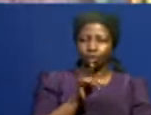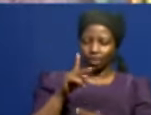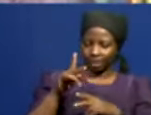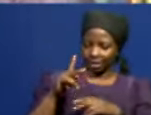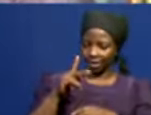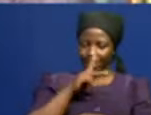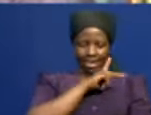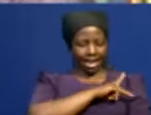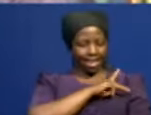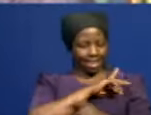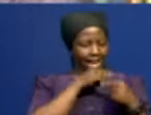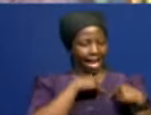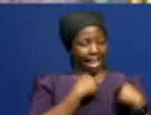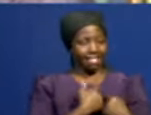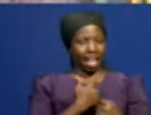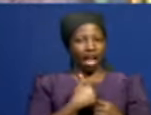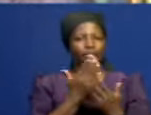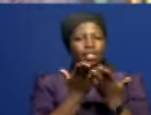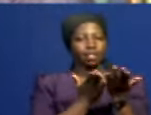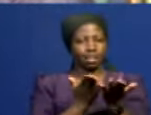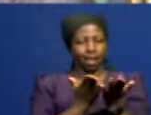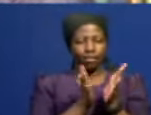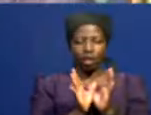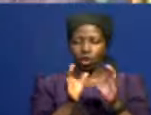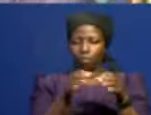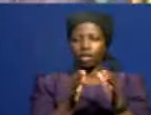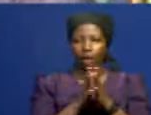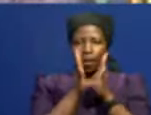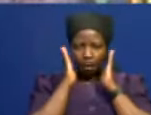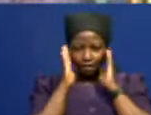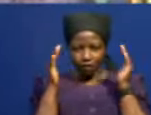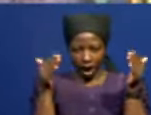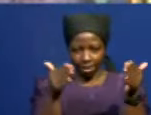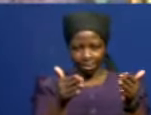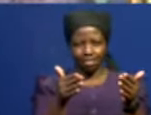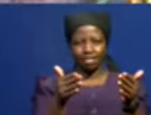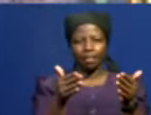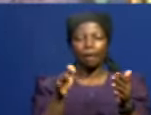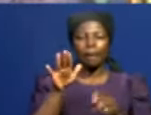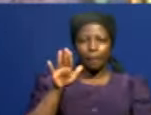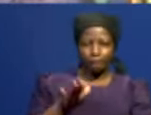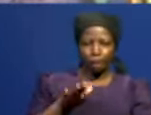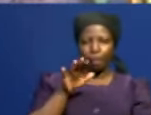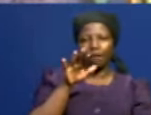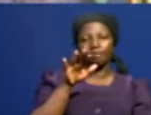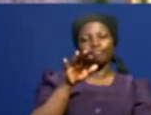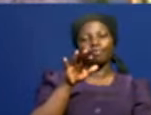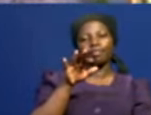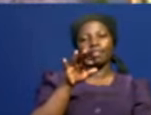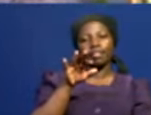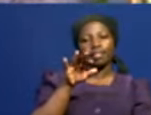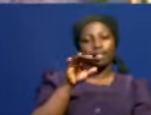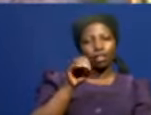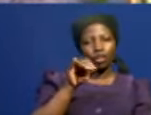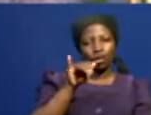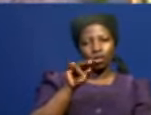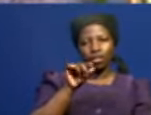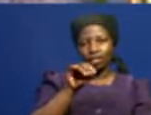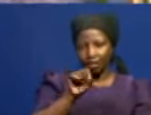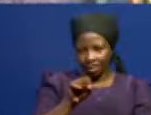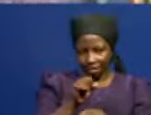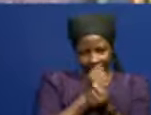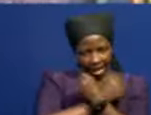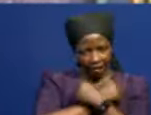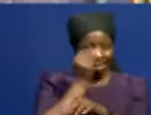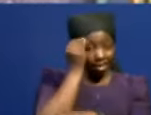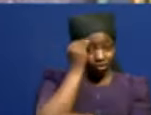the community with focus and dedication. Mama Filgona loved education and ensured that her children went